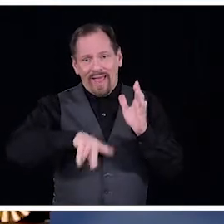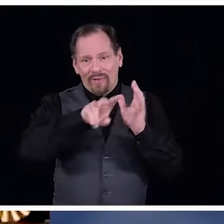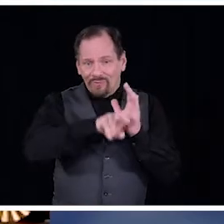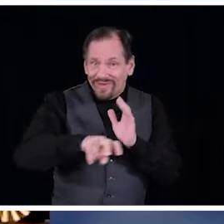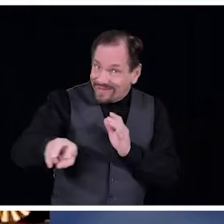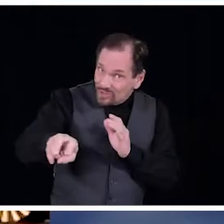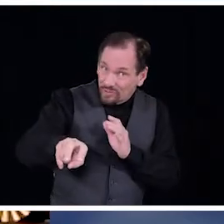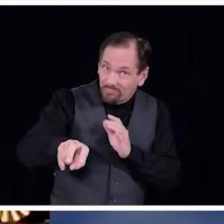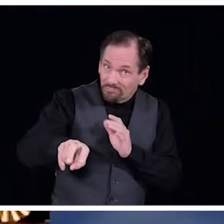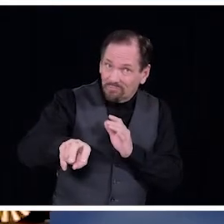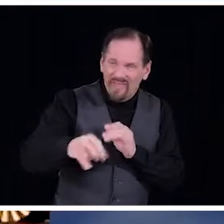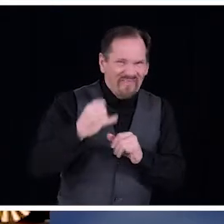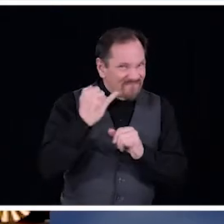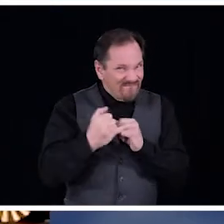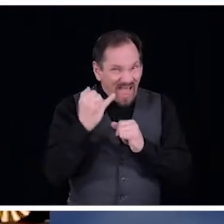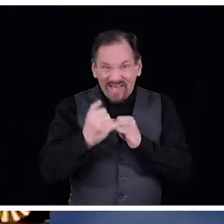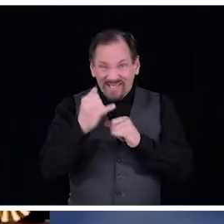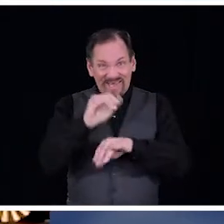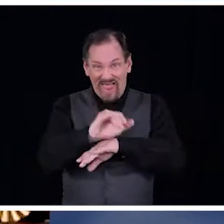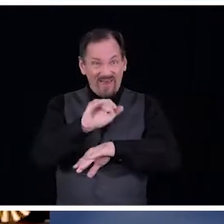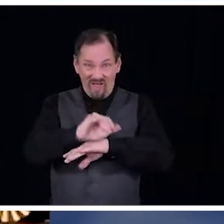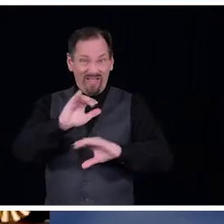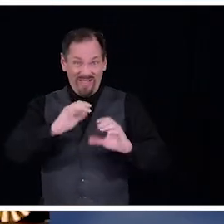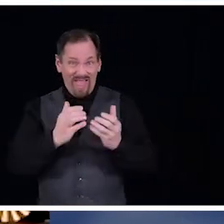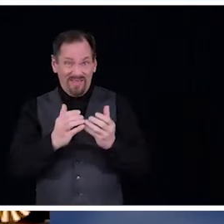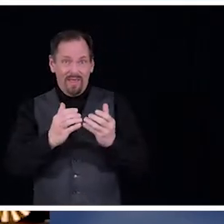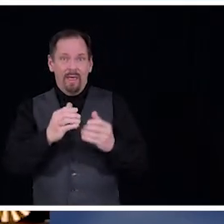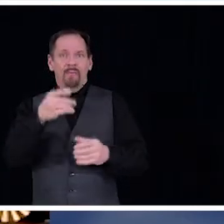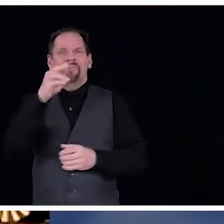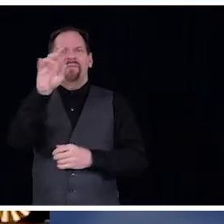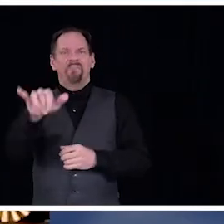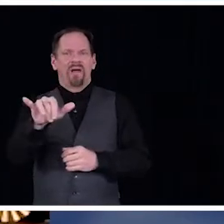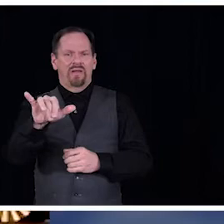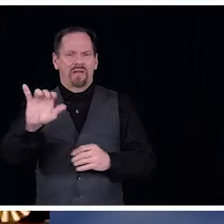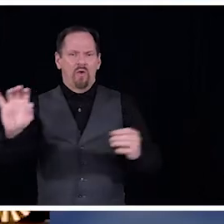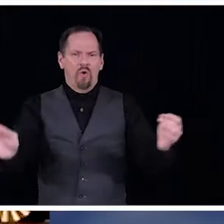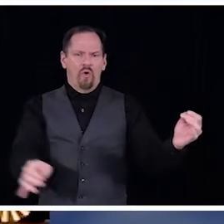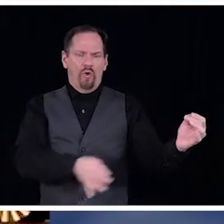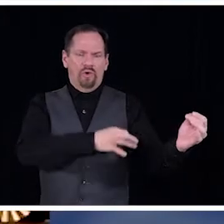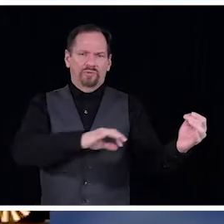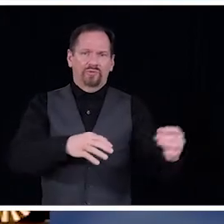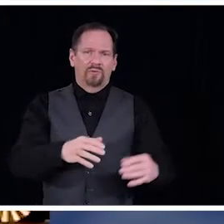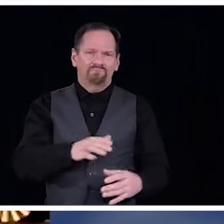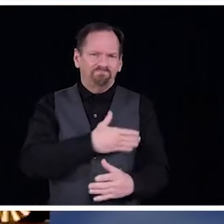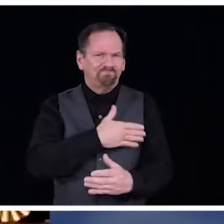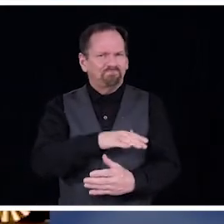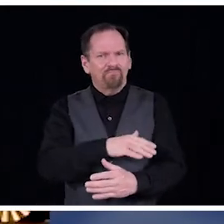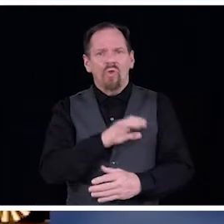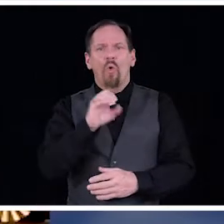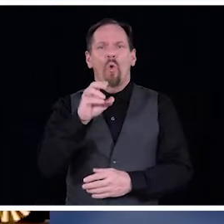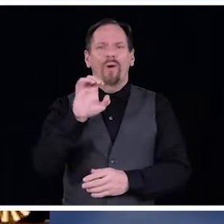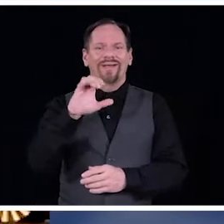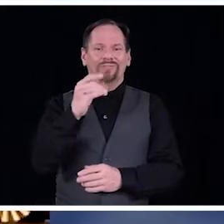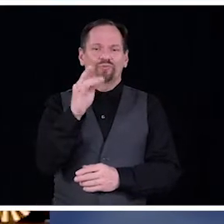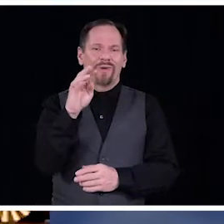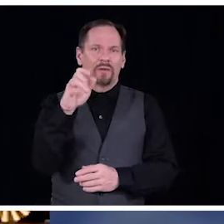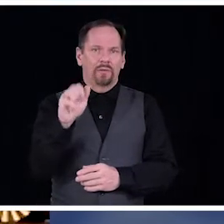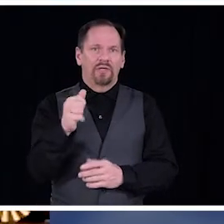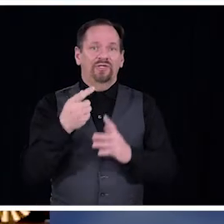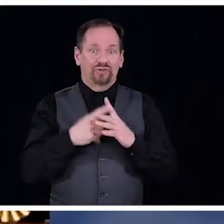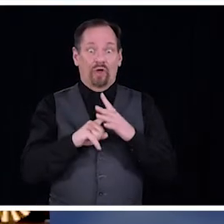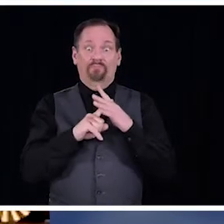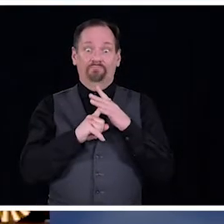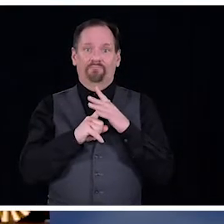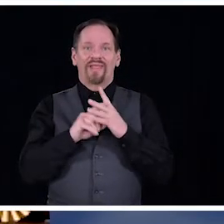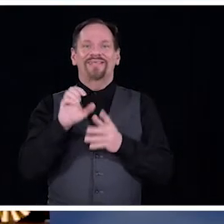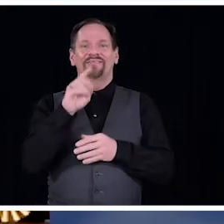the students' final night on campus, the Peabody Symphony Orchestra assembled in the dining hall for an impromptu concert of